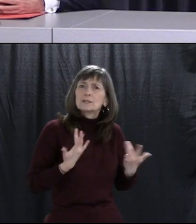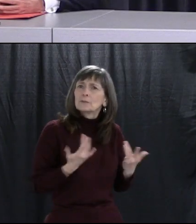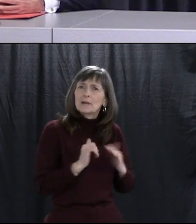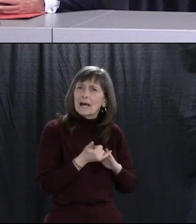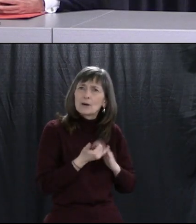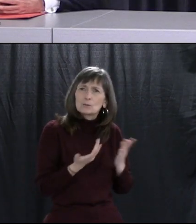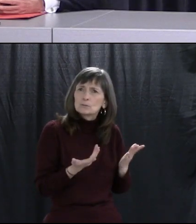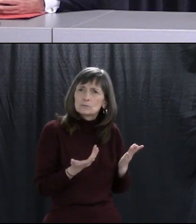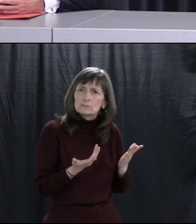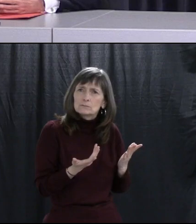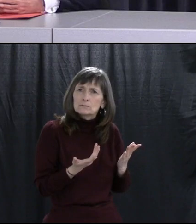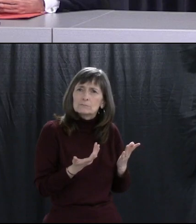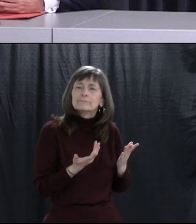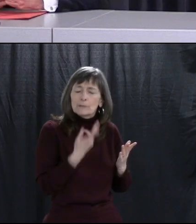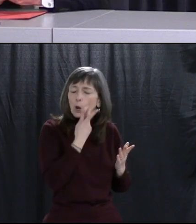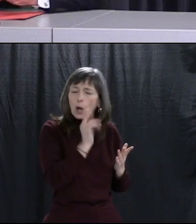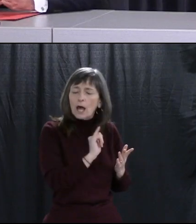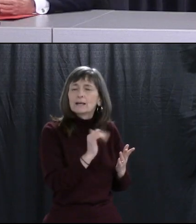work?